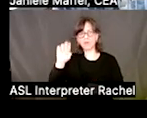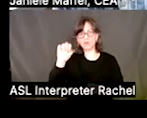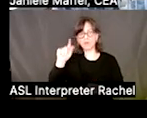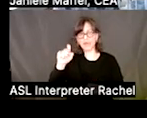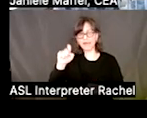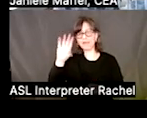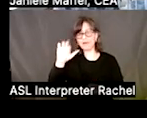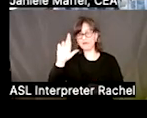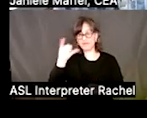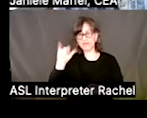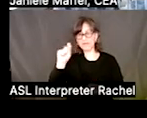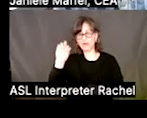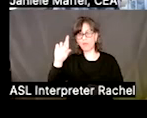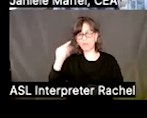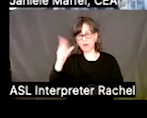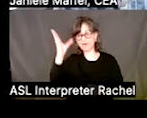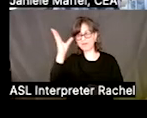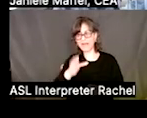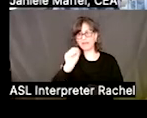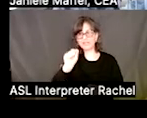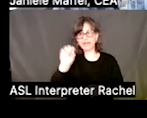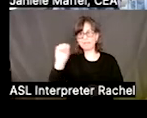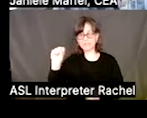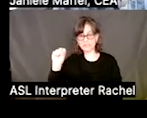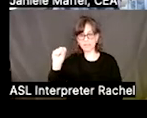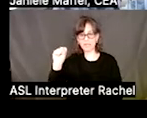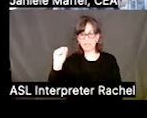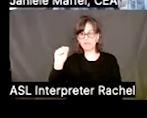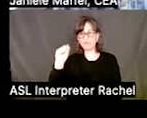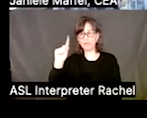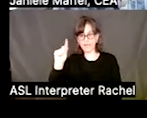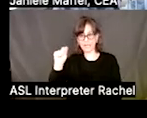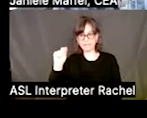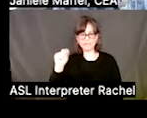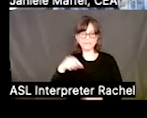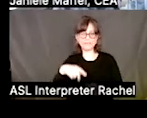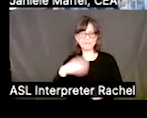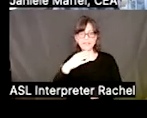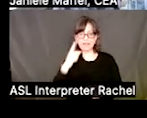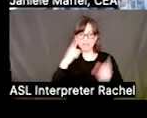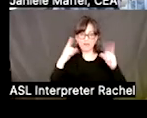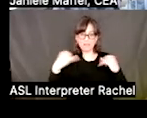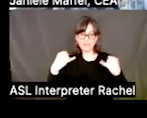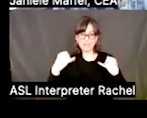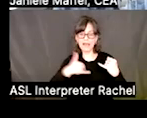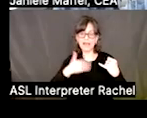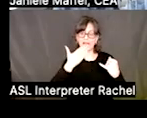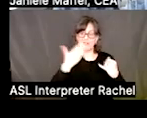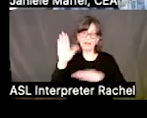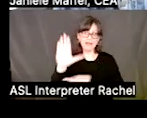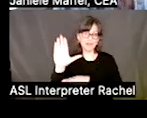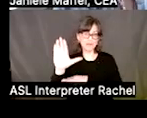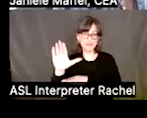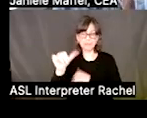earthquakecountry.org/San Simeon 20. It's the same place that you went to register today. So thank you all for attending. Have a great rest of your day.